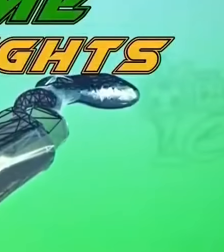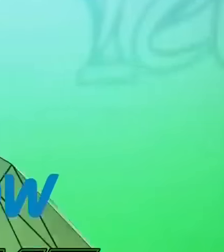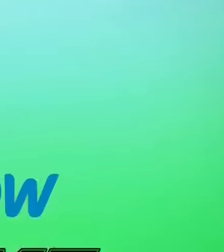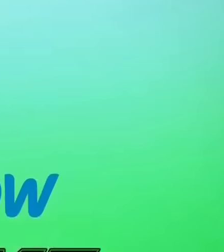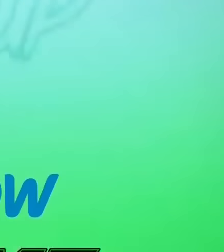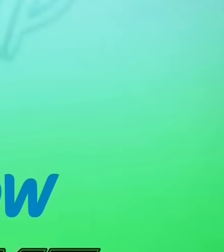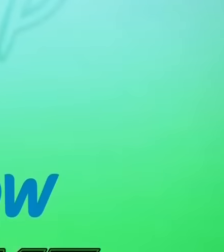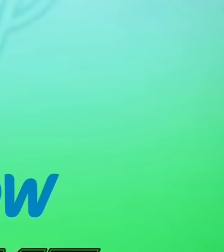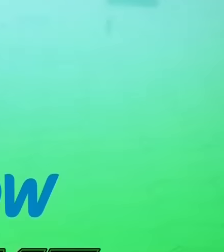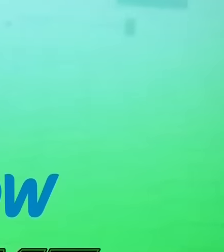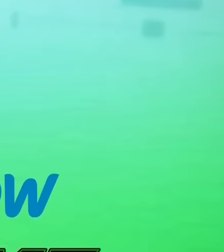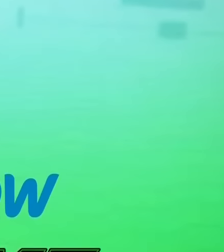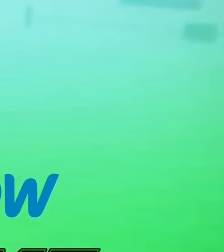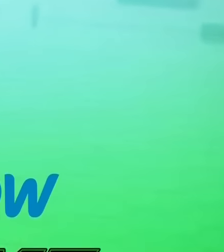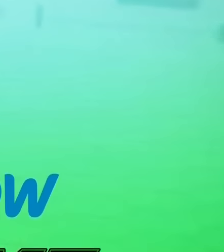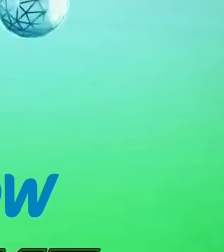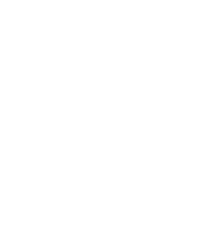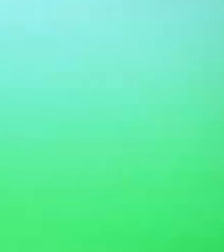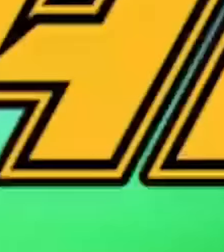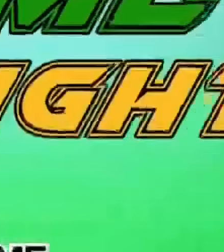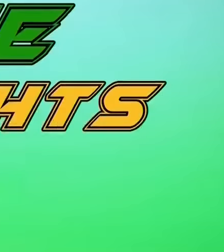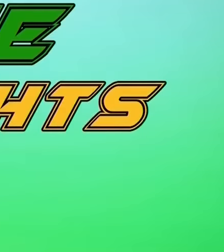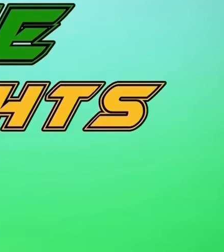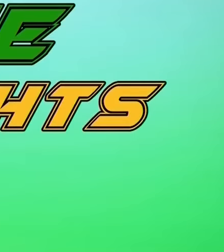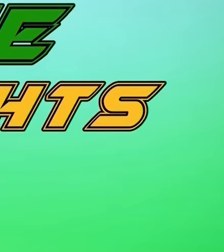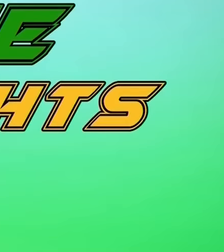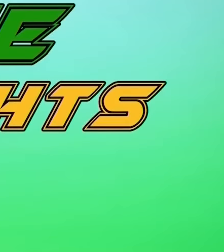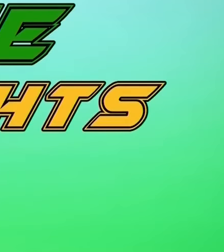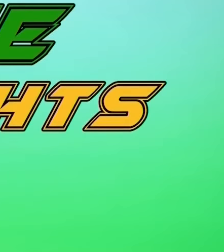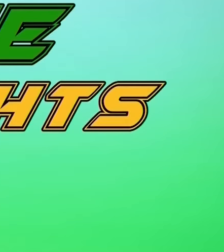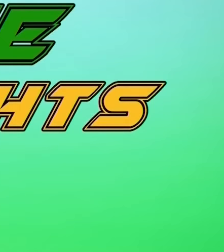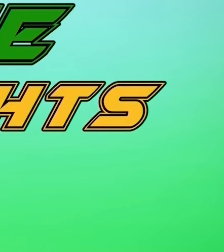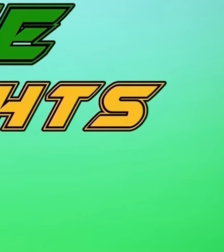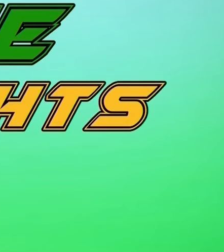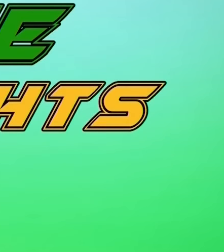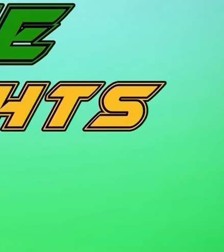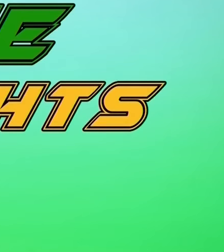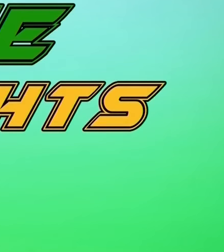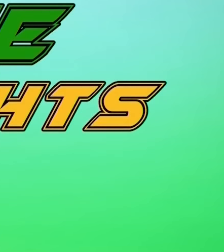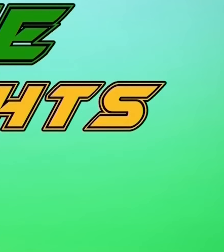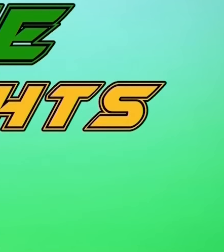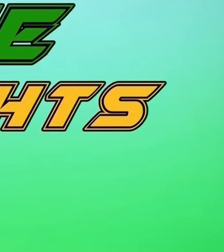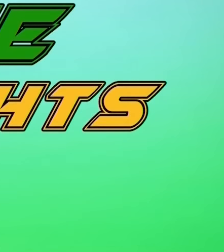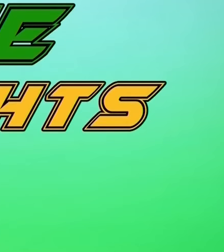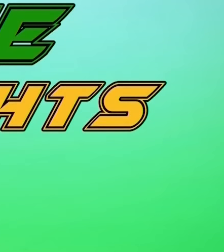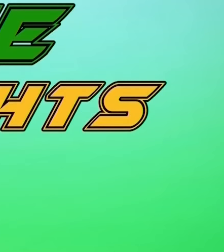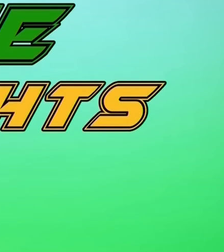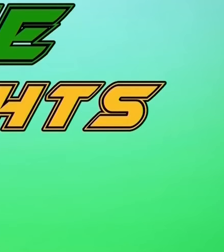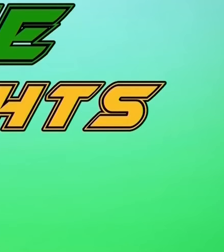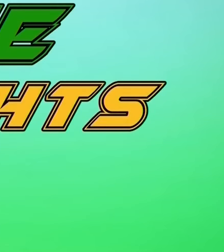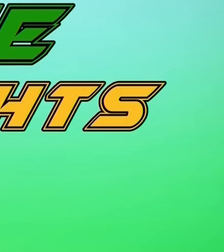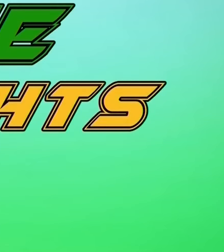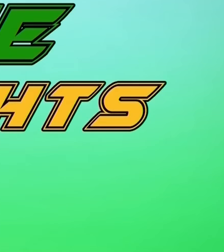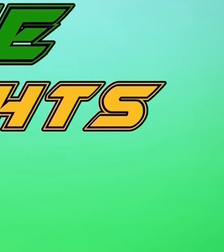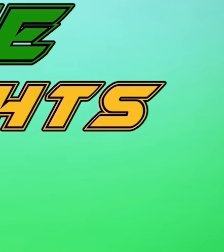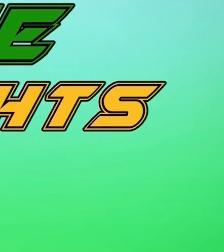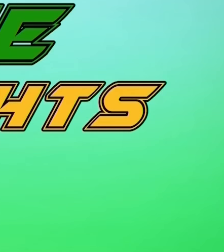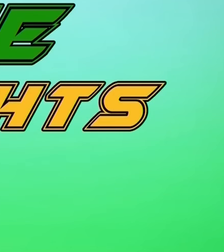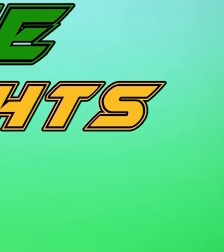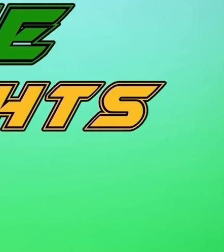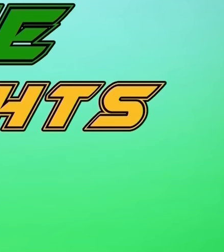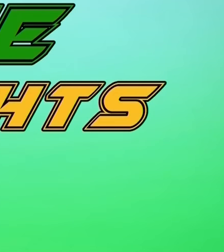game highlights. A review of the latest action from the Prime Minister's Cup. Stay connected at home and on the go with